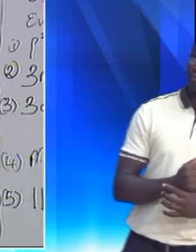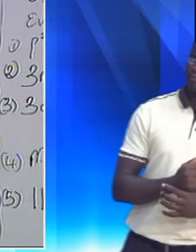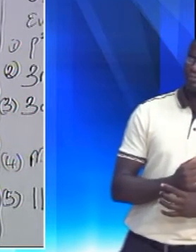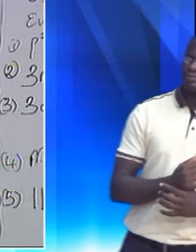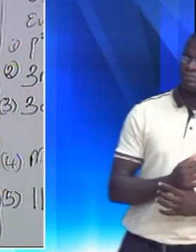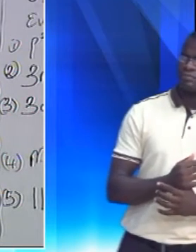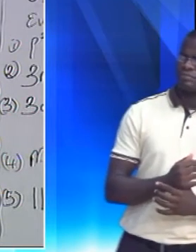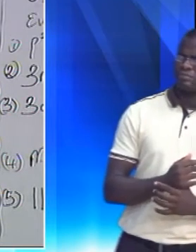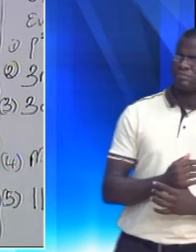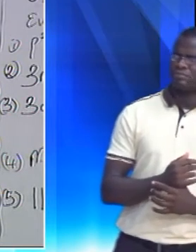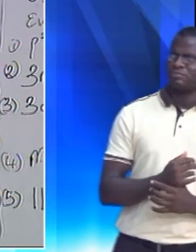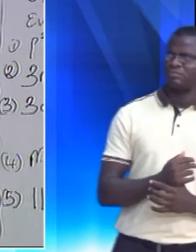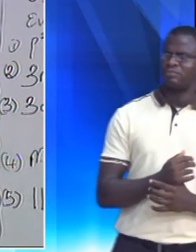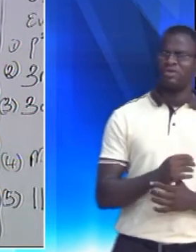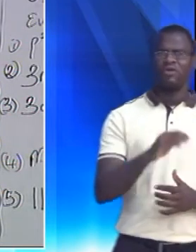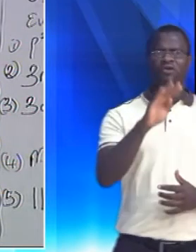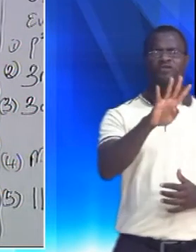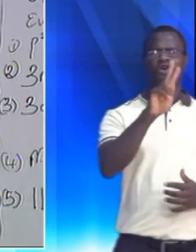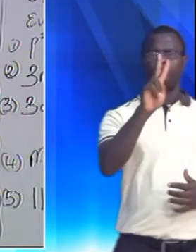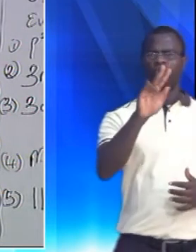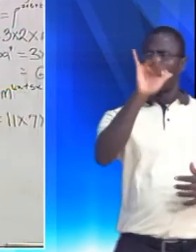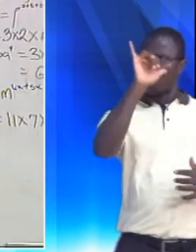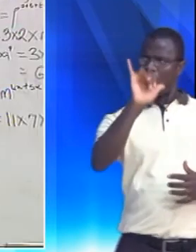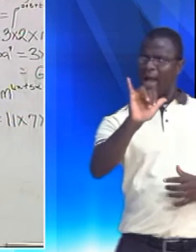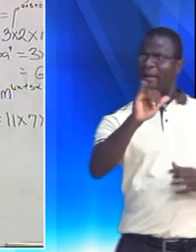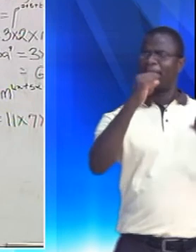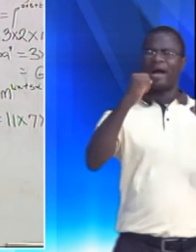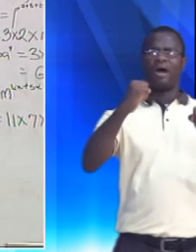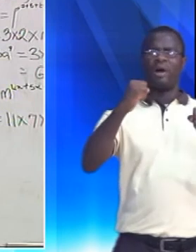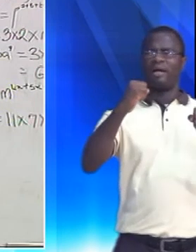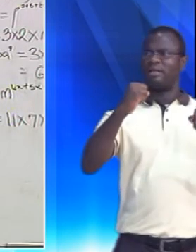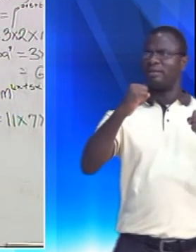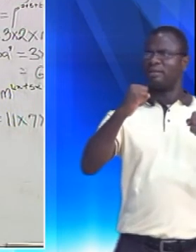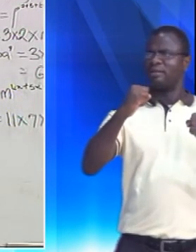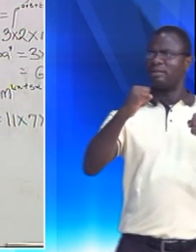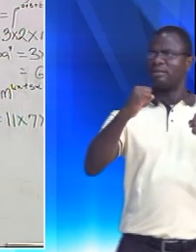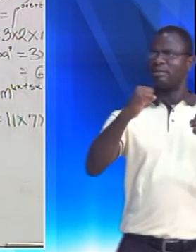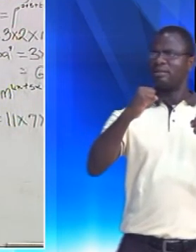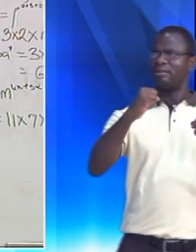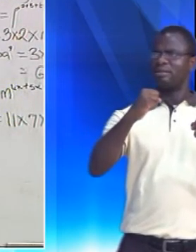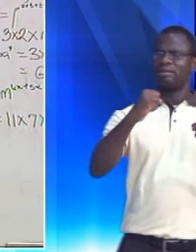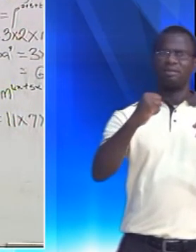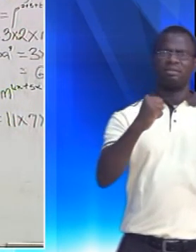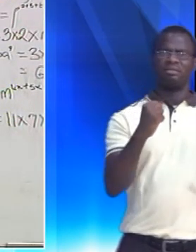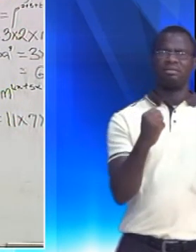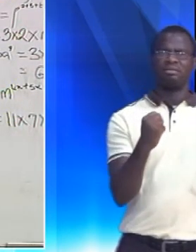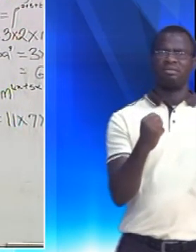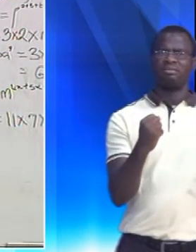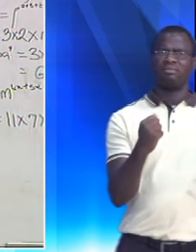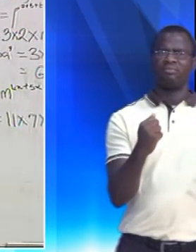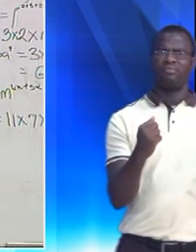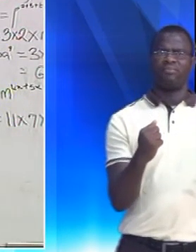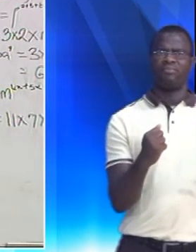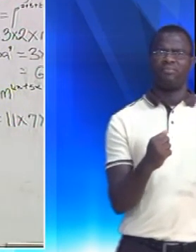Here, we'll first of all divide the coefficient first, which will now give us 42 all